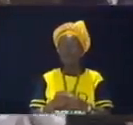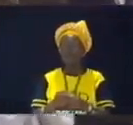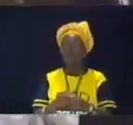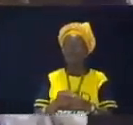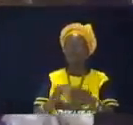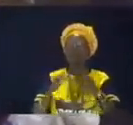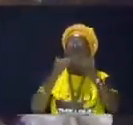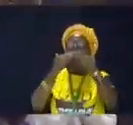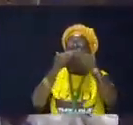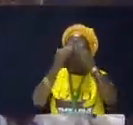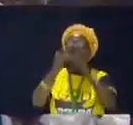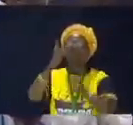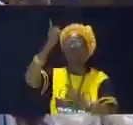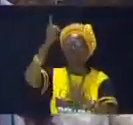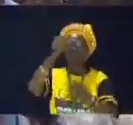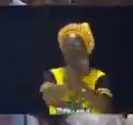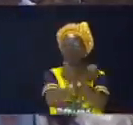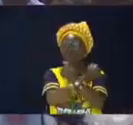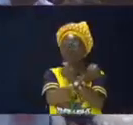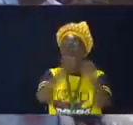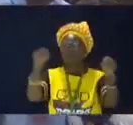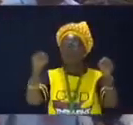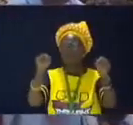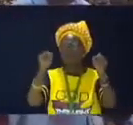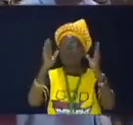Thank you, Savior.